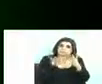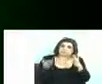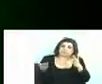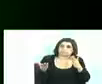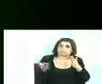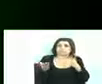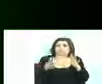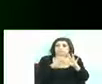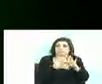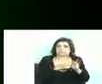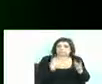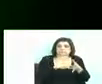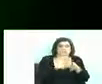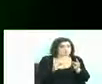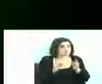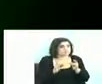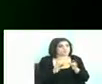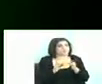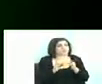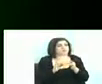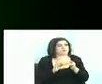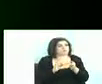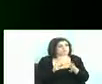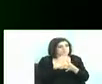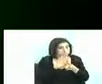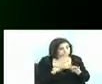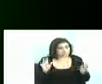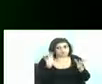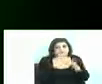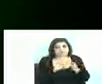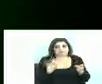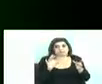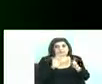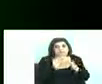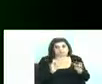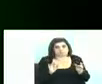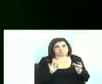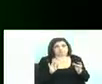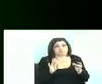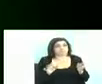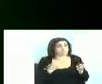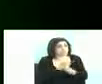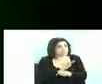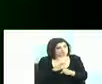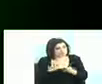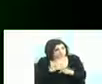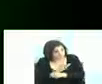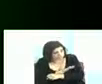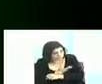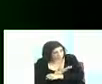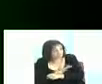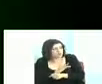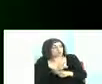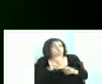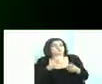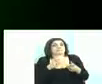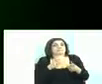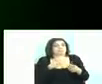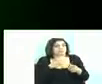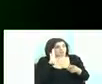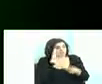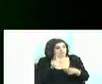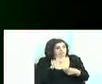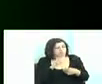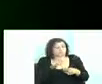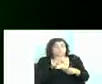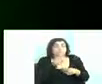in parables. He spoke to them in parables only to fulfill what had been said through the prophet, "I will open